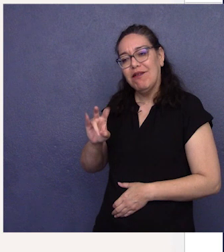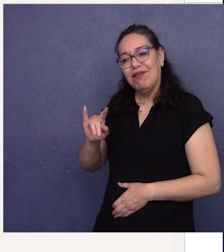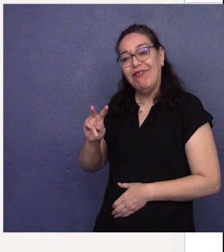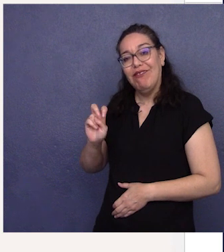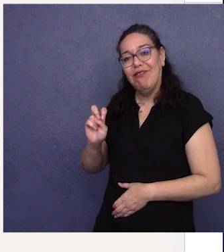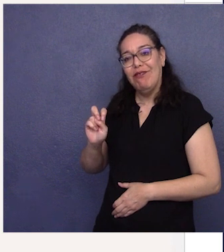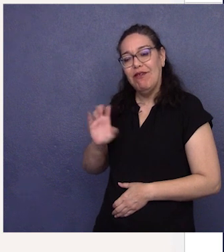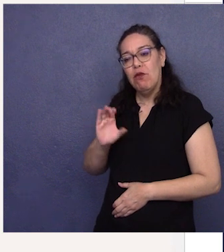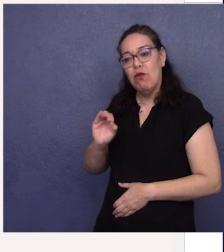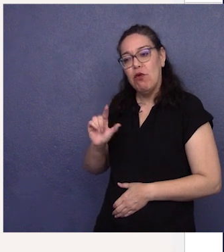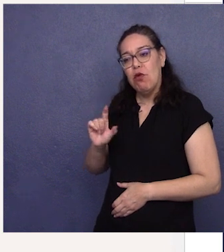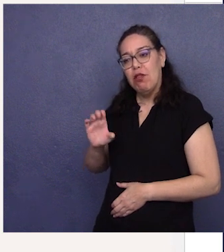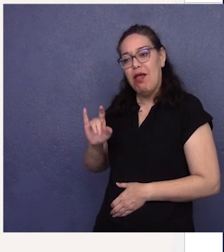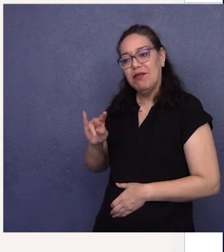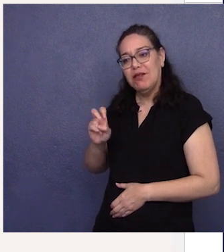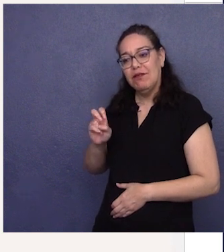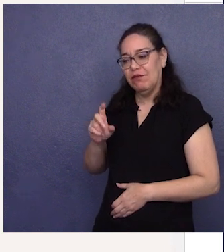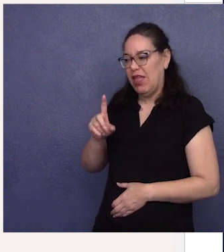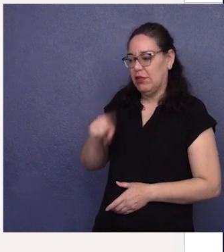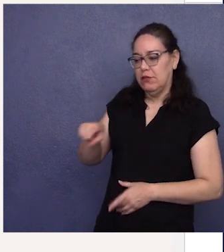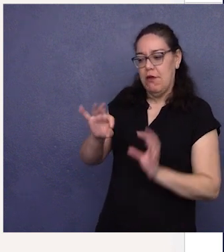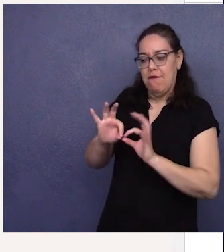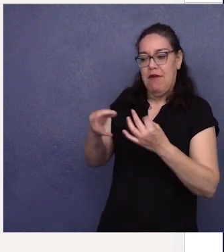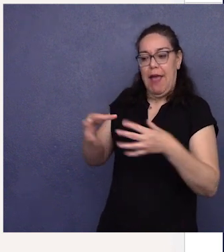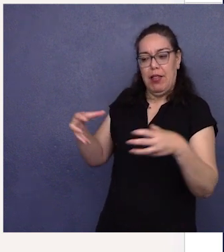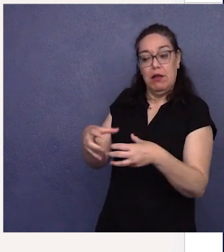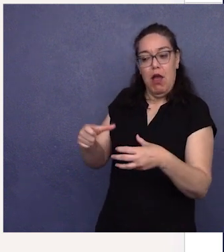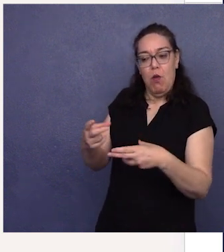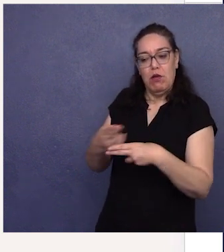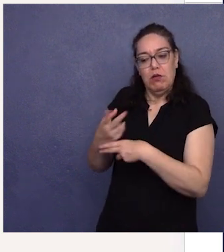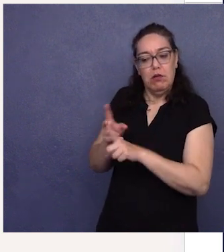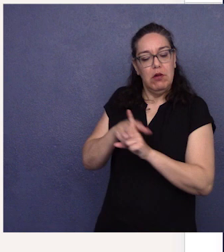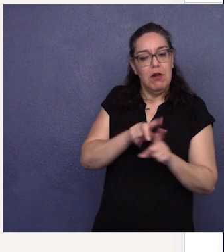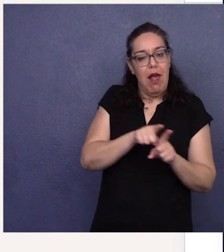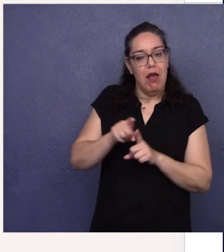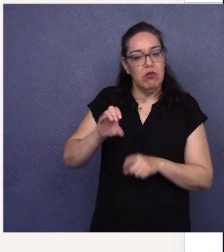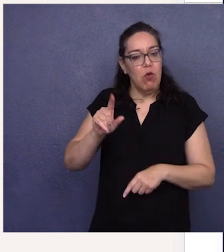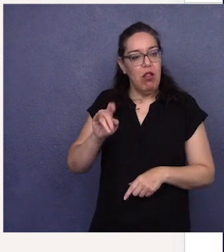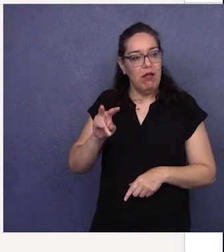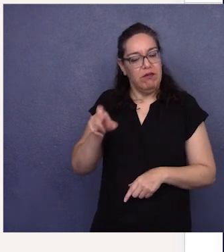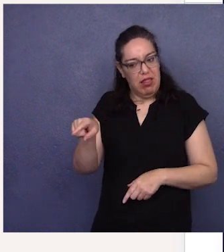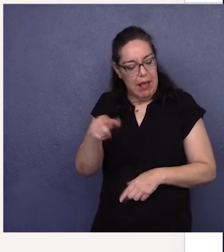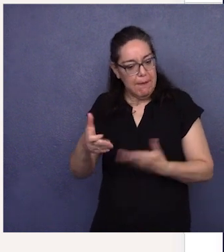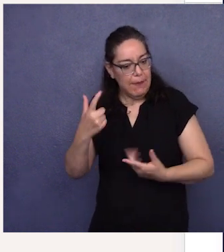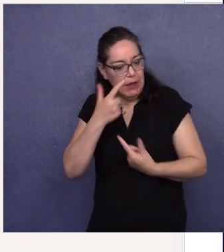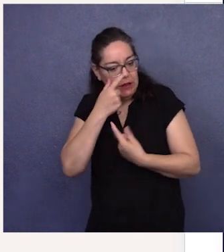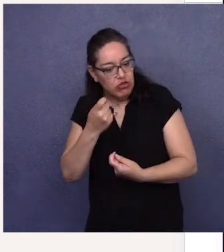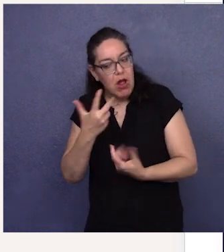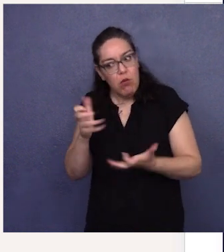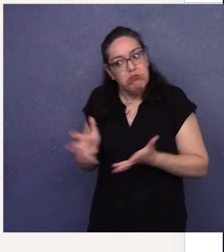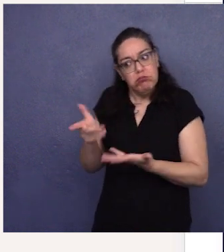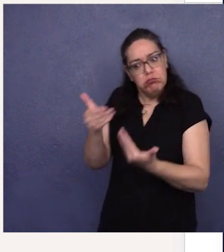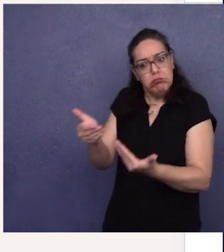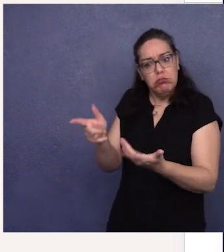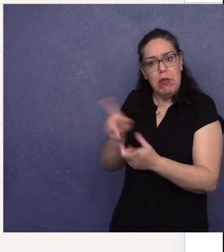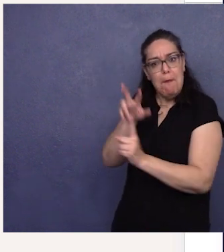this family that I want to apply as a collective might be interested, and I'm probably going to encourage them to also apply as an individual. So